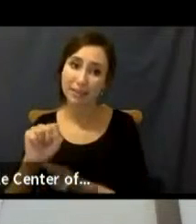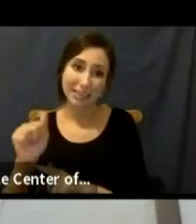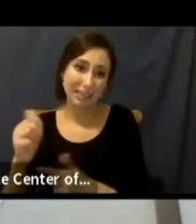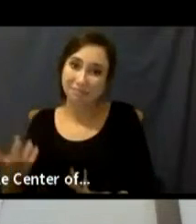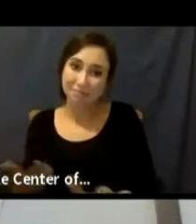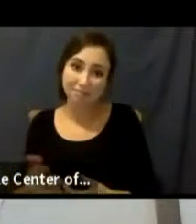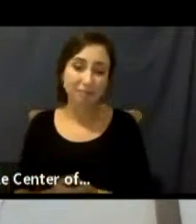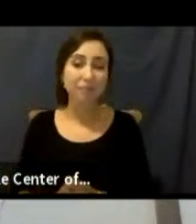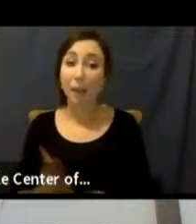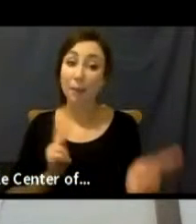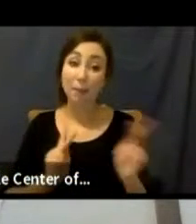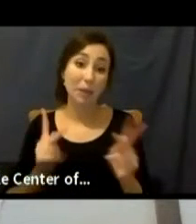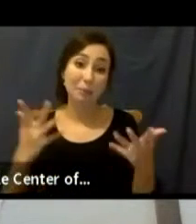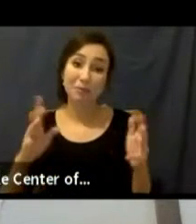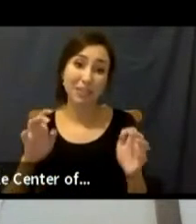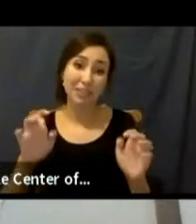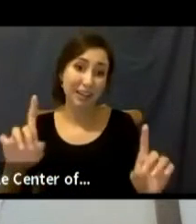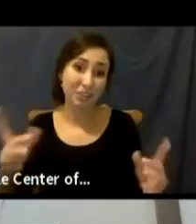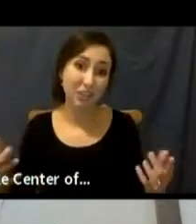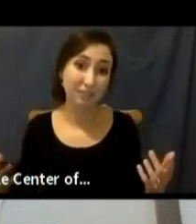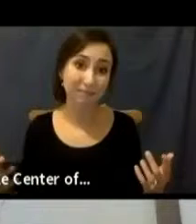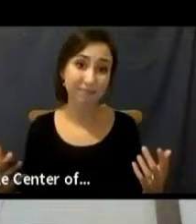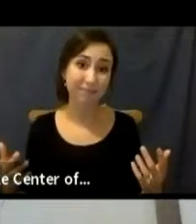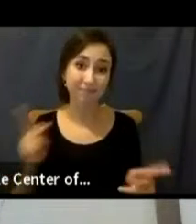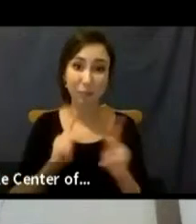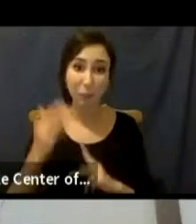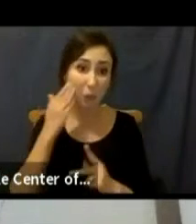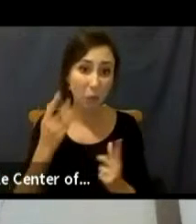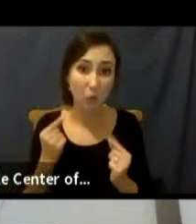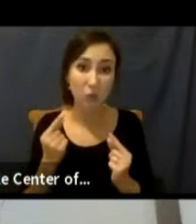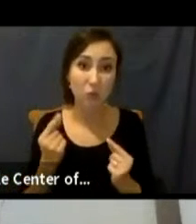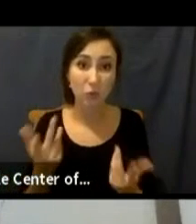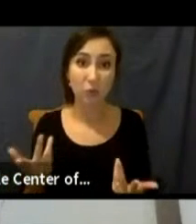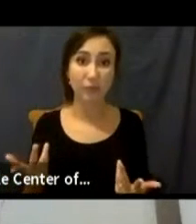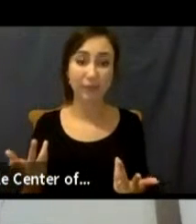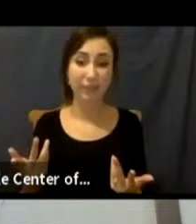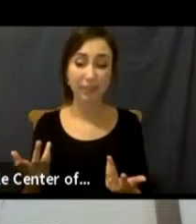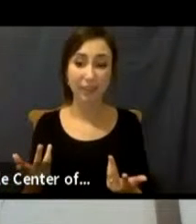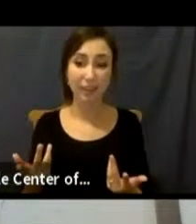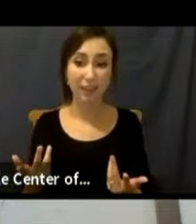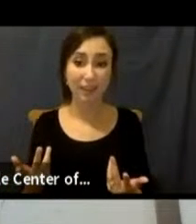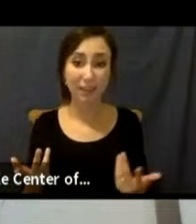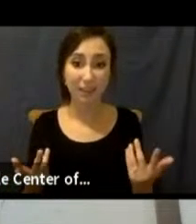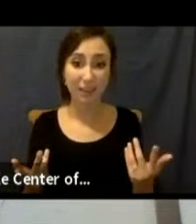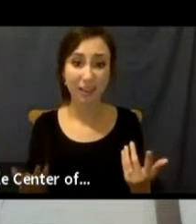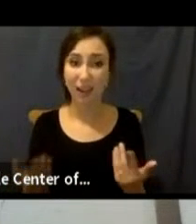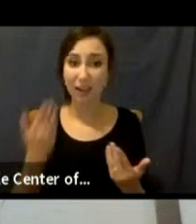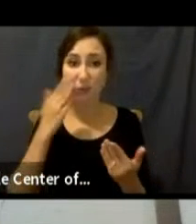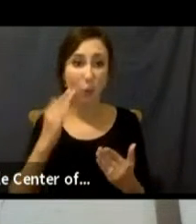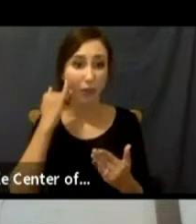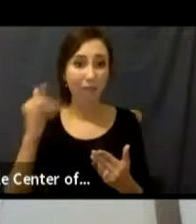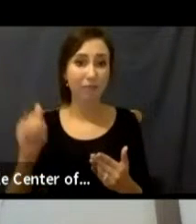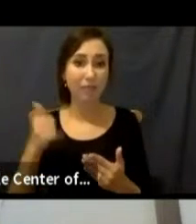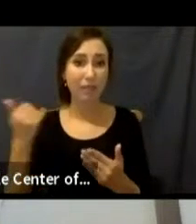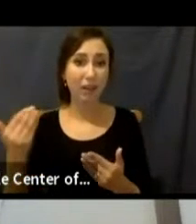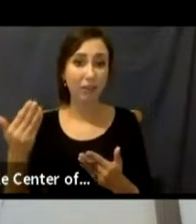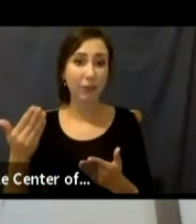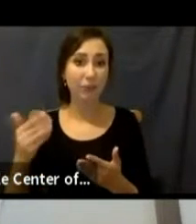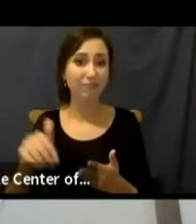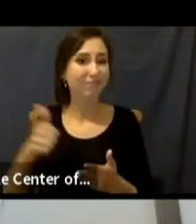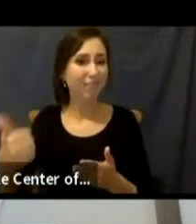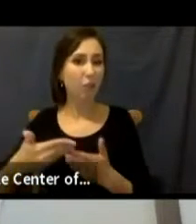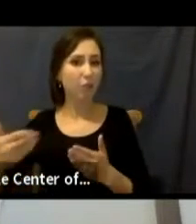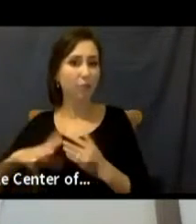been educated. I mean, people, know what to do. And maybe, I don't know if the other thing to add is, I don't